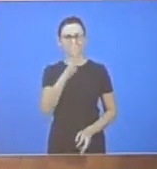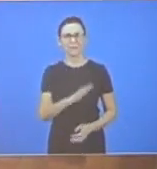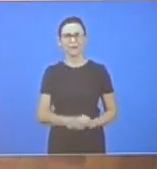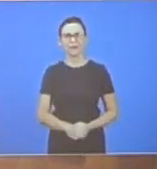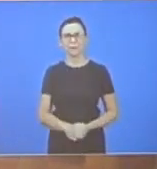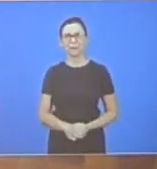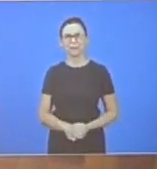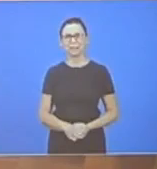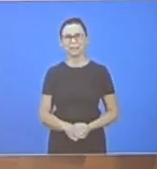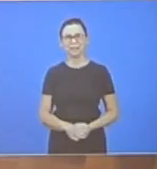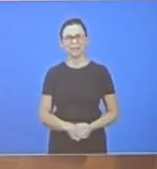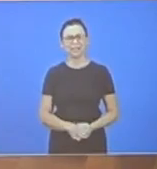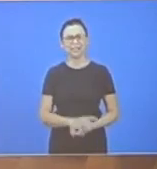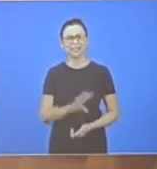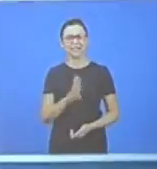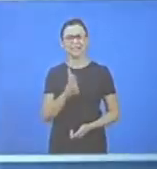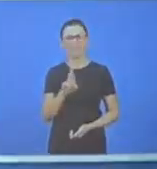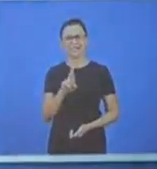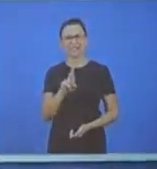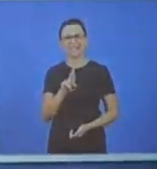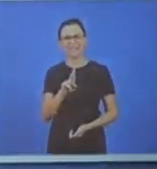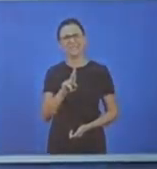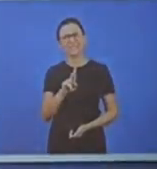Pastor Brazil.